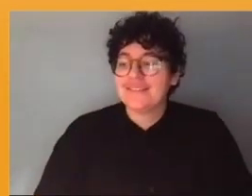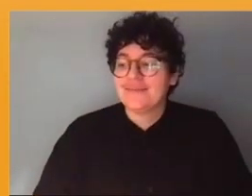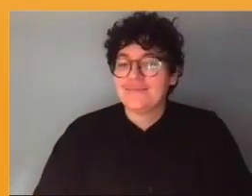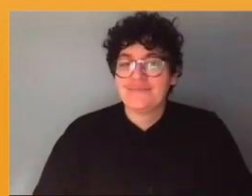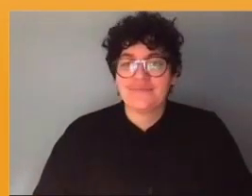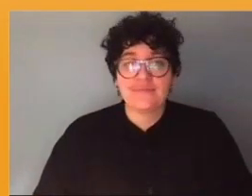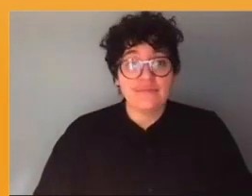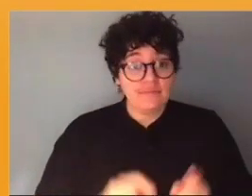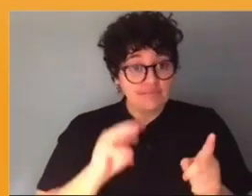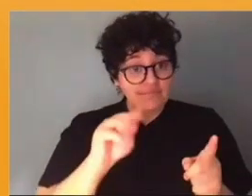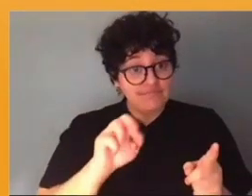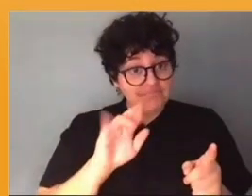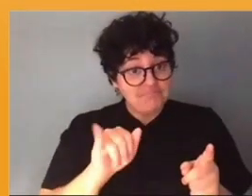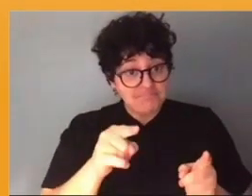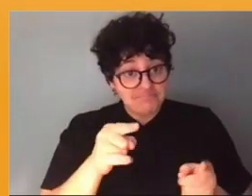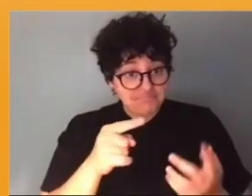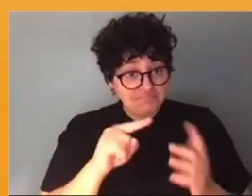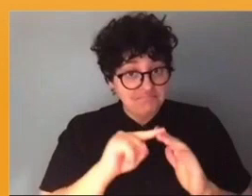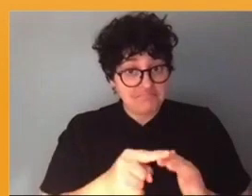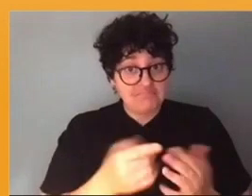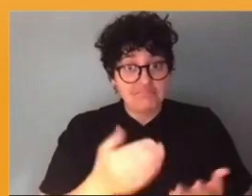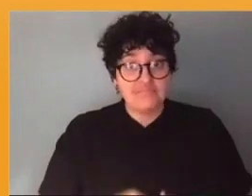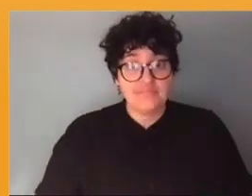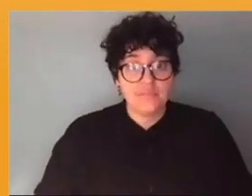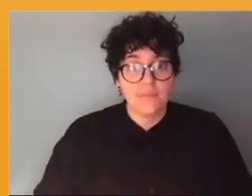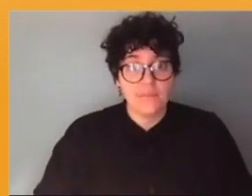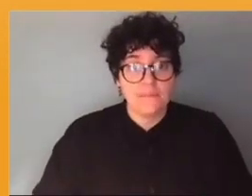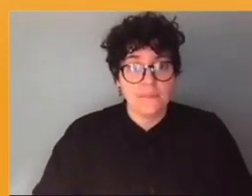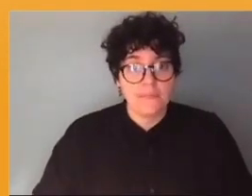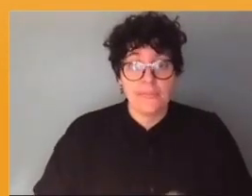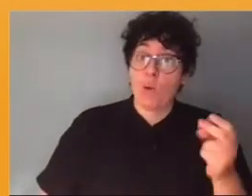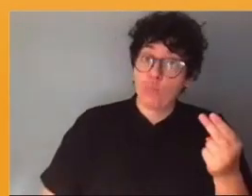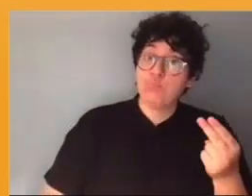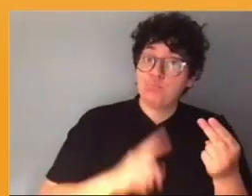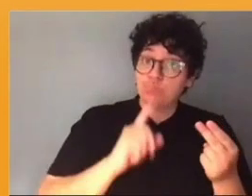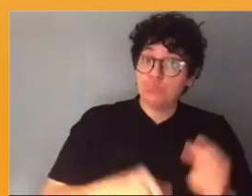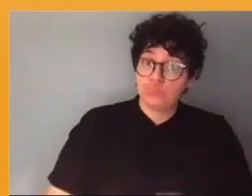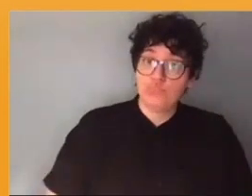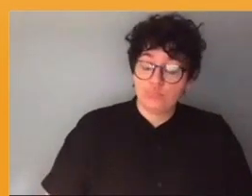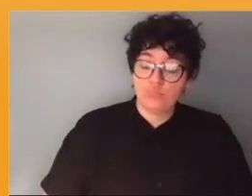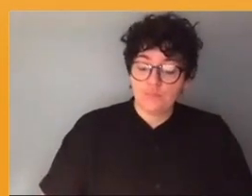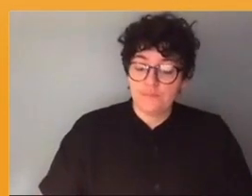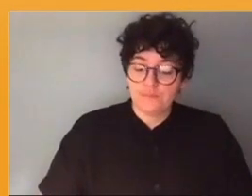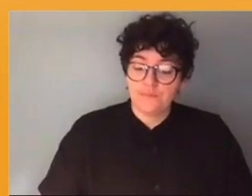Mari, if you want to begin. Oh, okay.